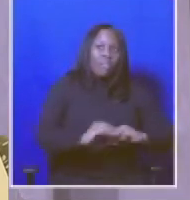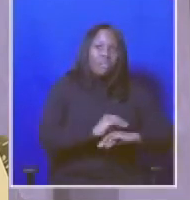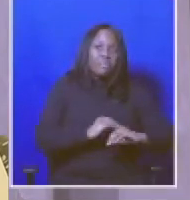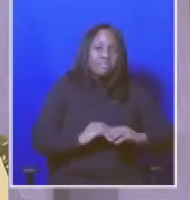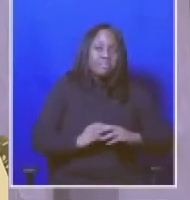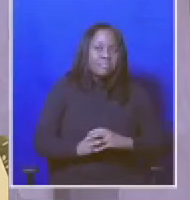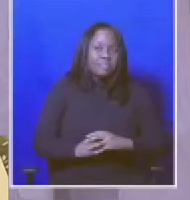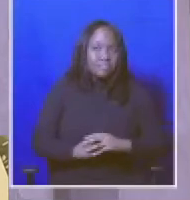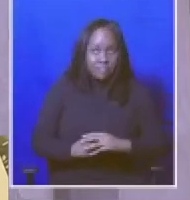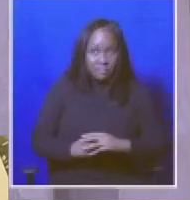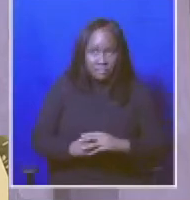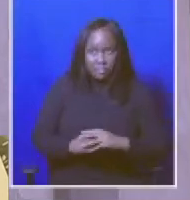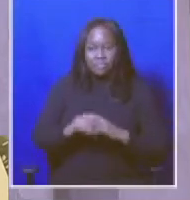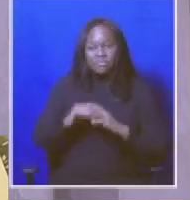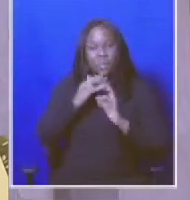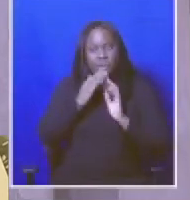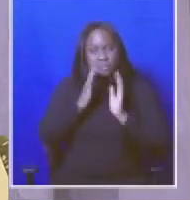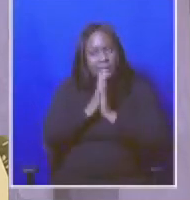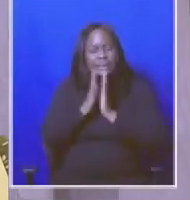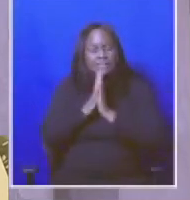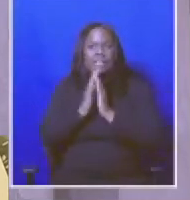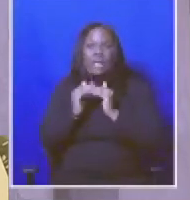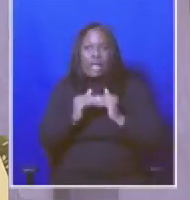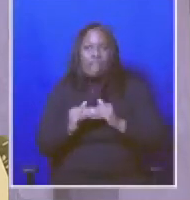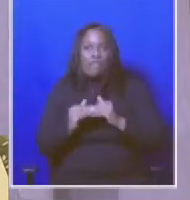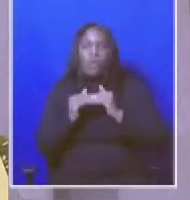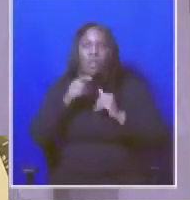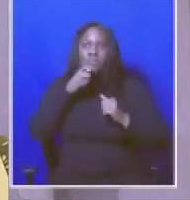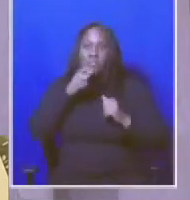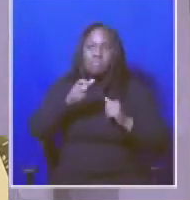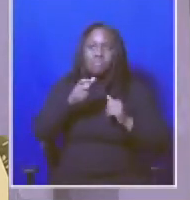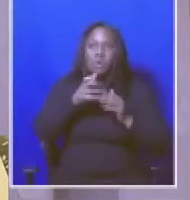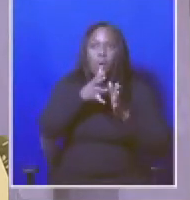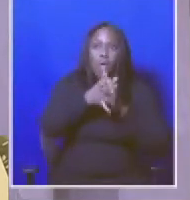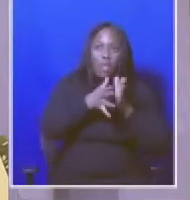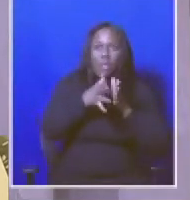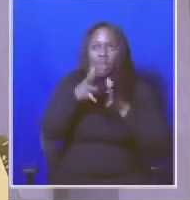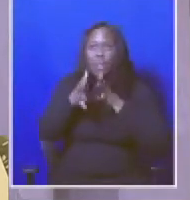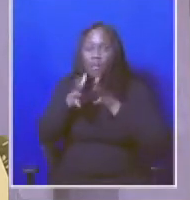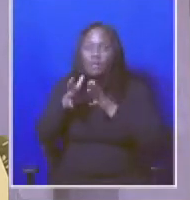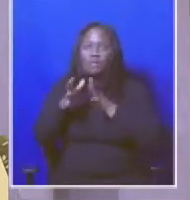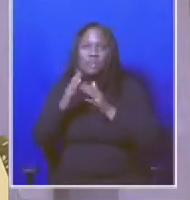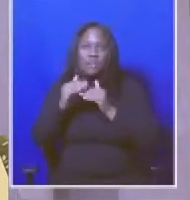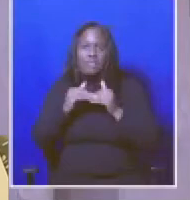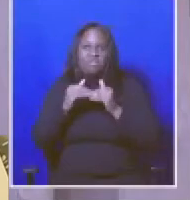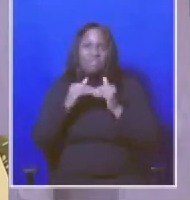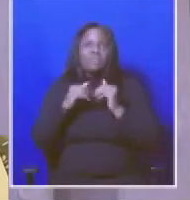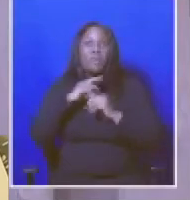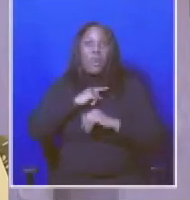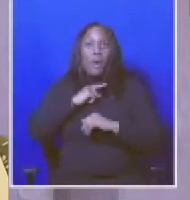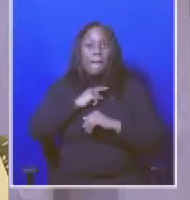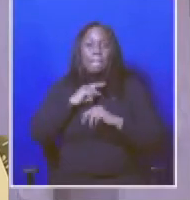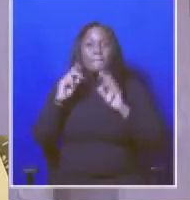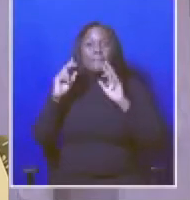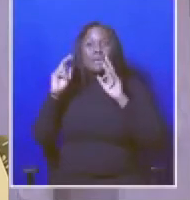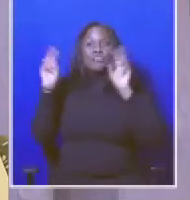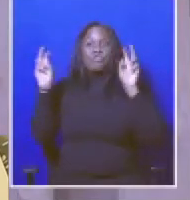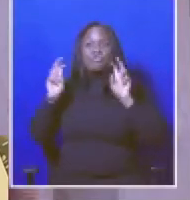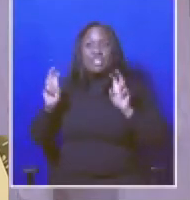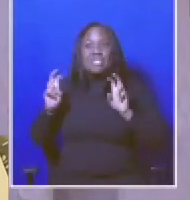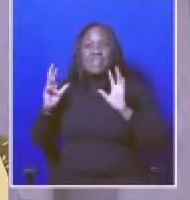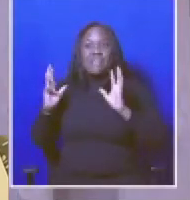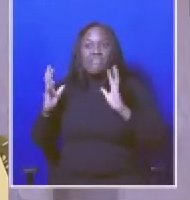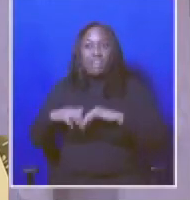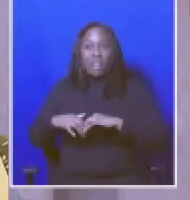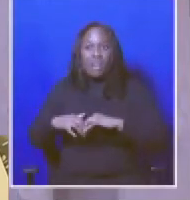You say we must not say these things lightly, because I mean a grid failure, it means means